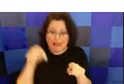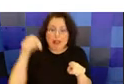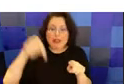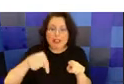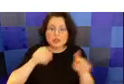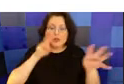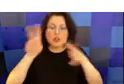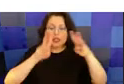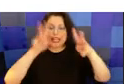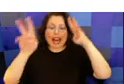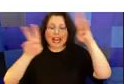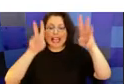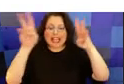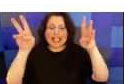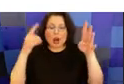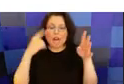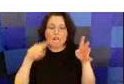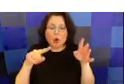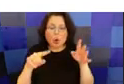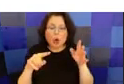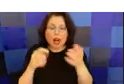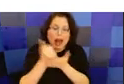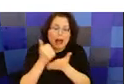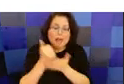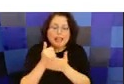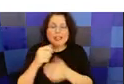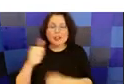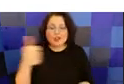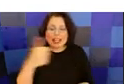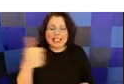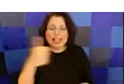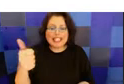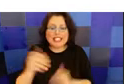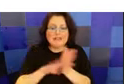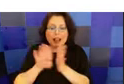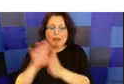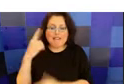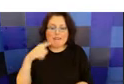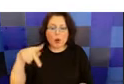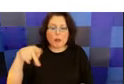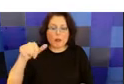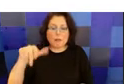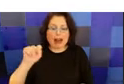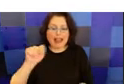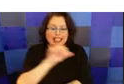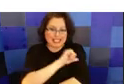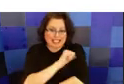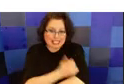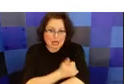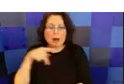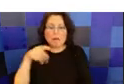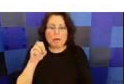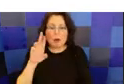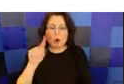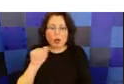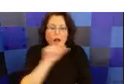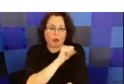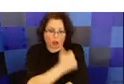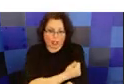to enable transit-oriented development in the Port Authority system. And if we're going to talk about TOD, we should